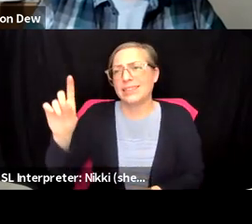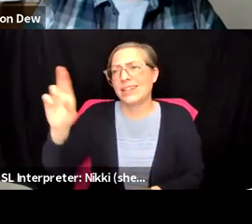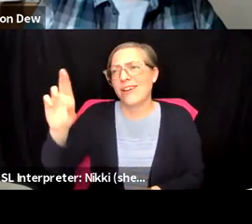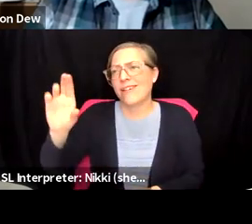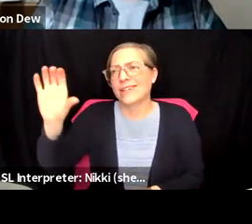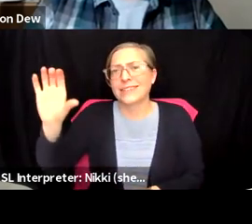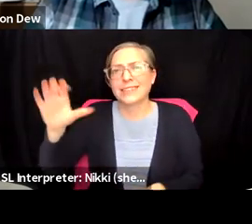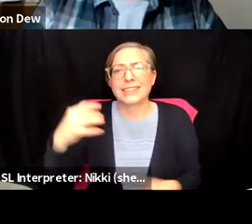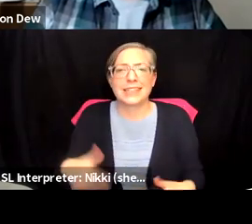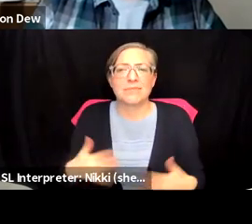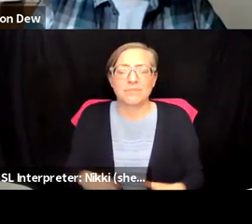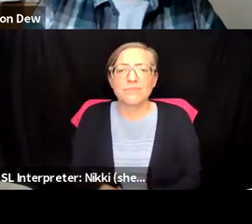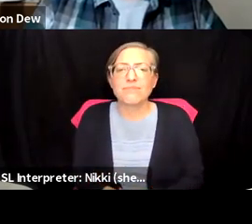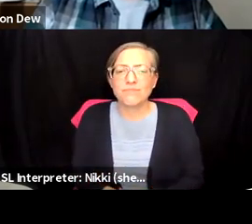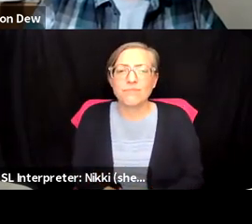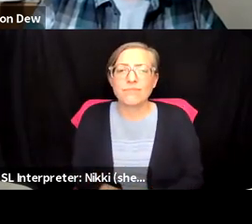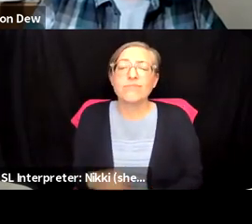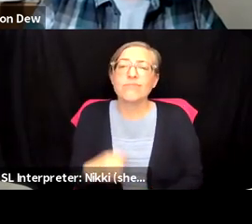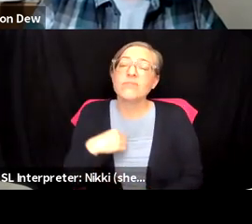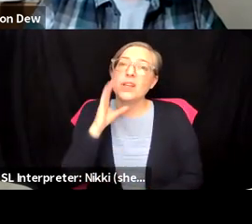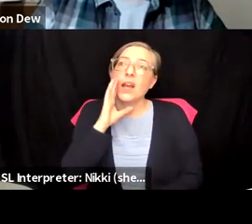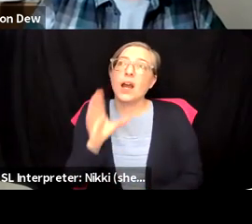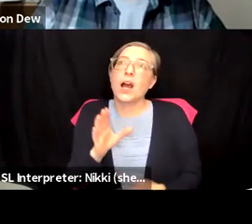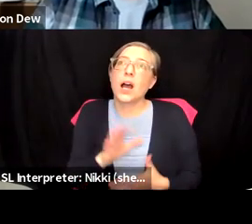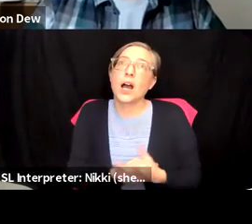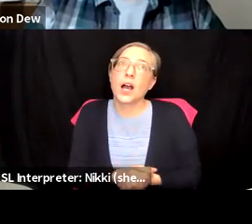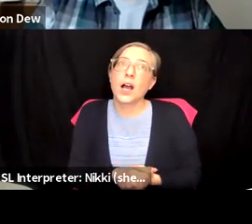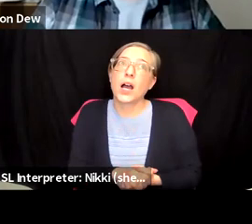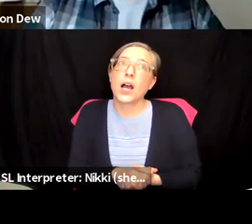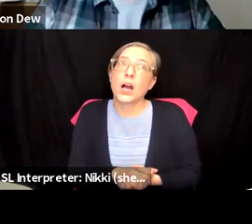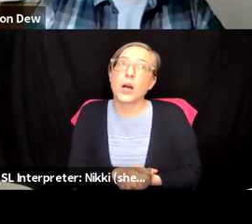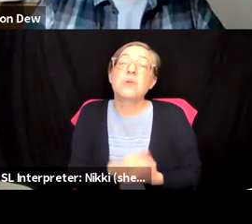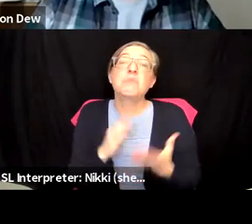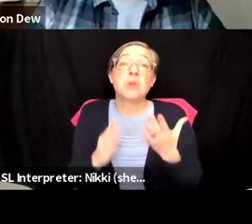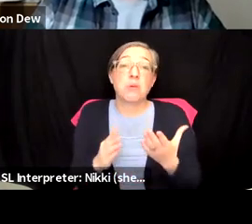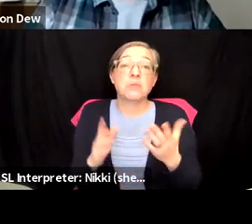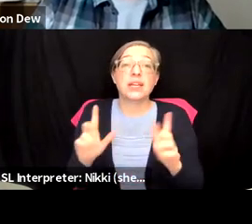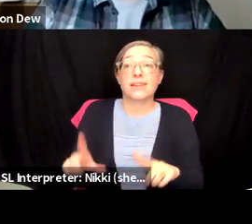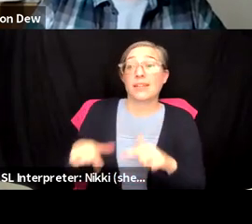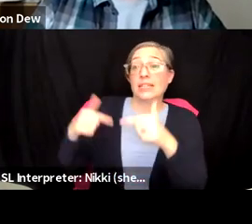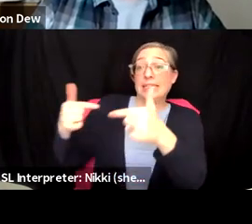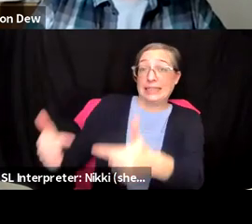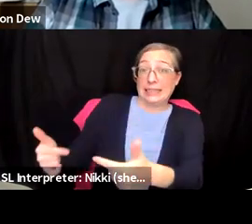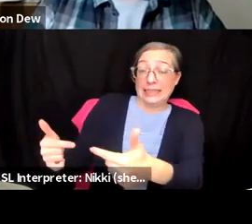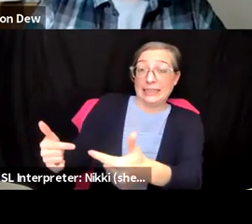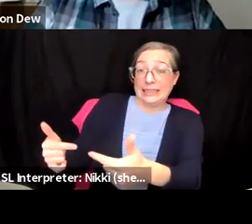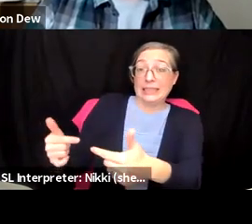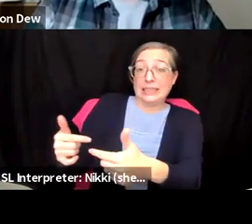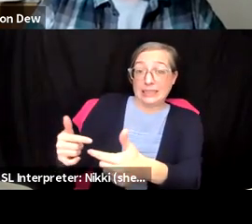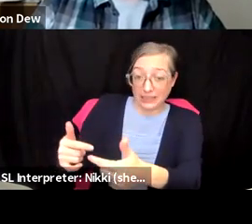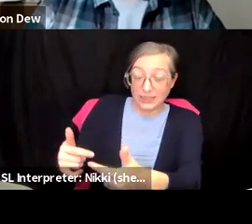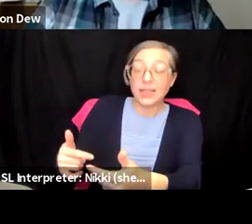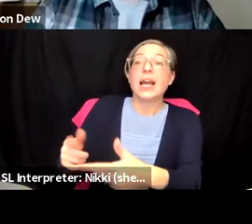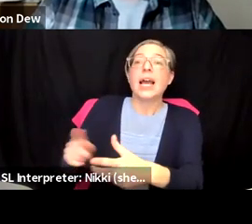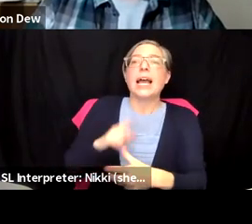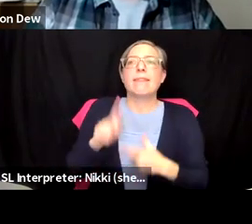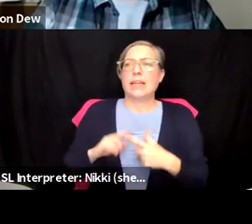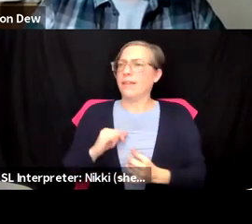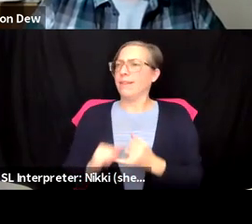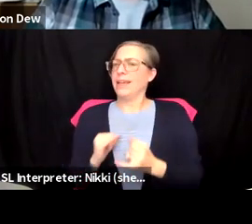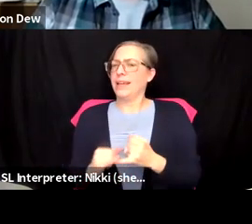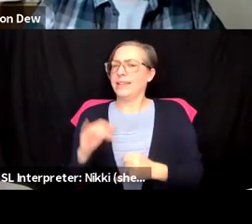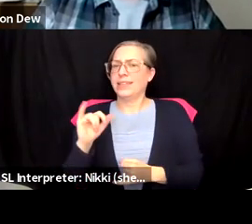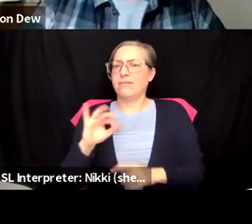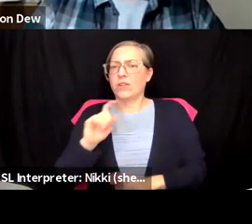And I would be willing to go off to the next partner now, and then at the end, if people have questions, because I think you said that